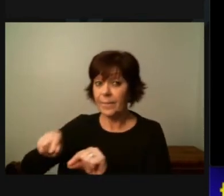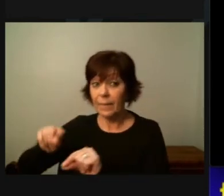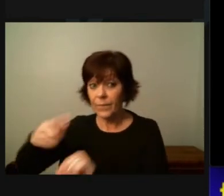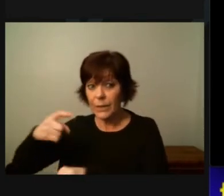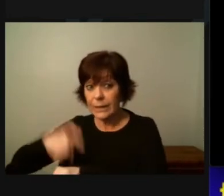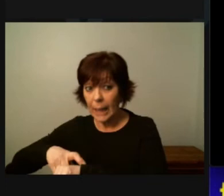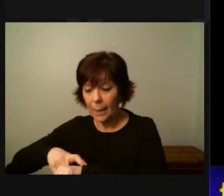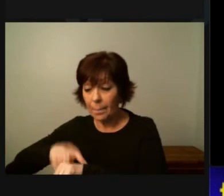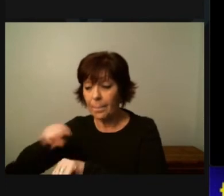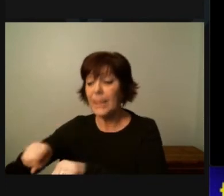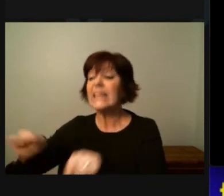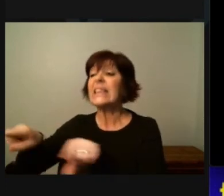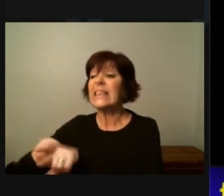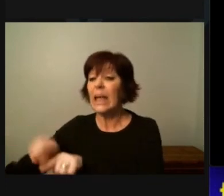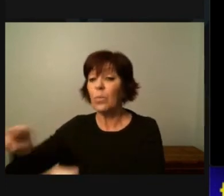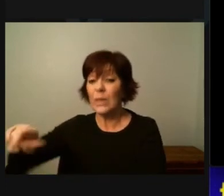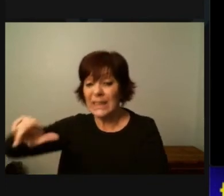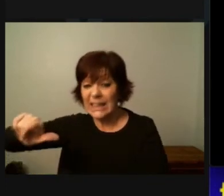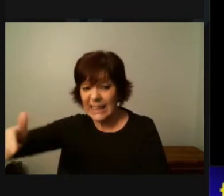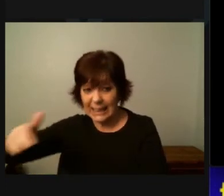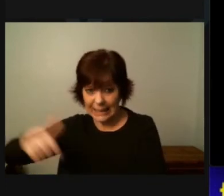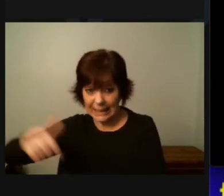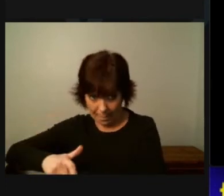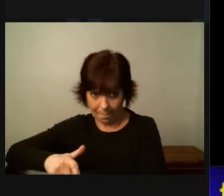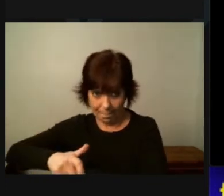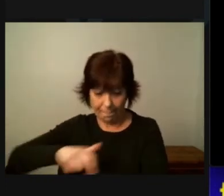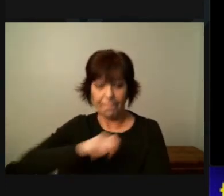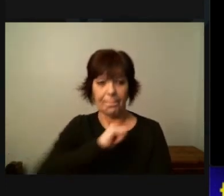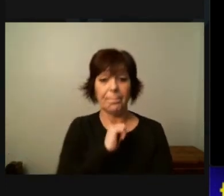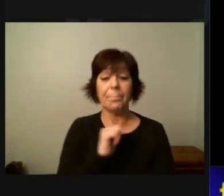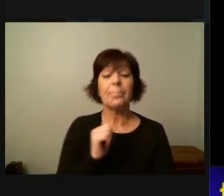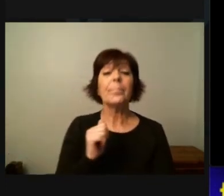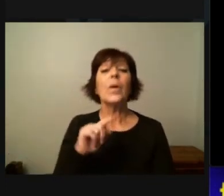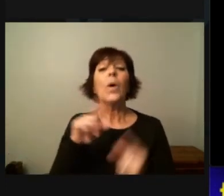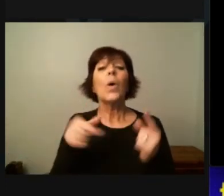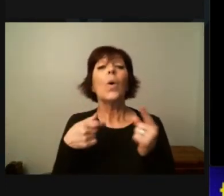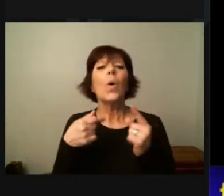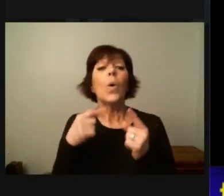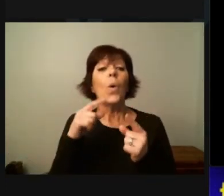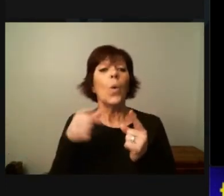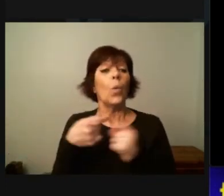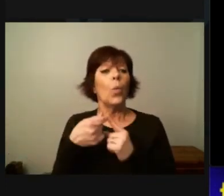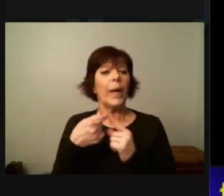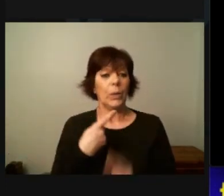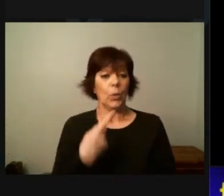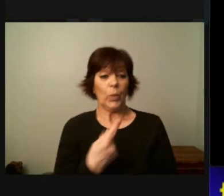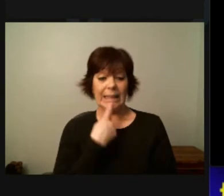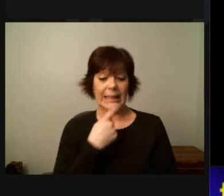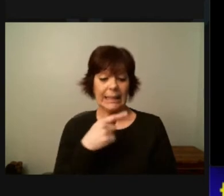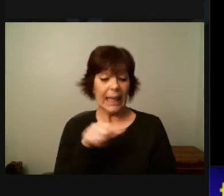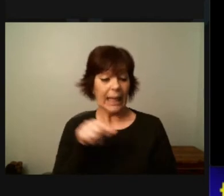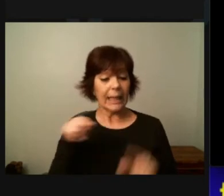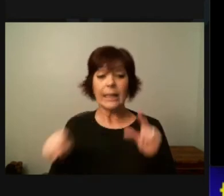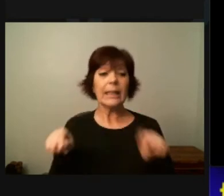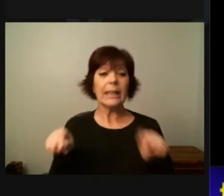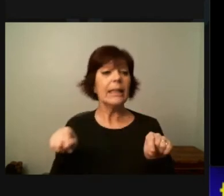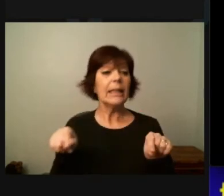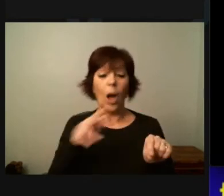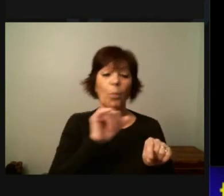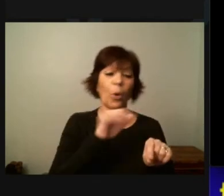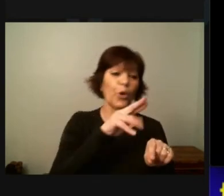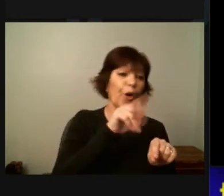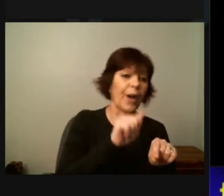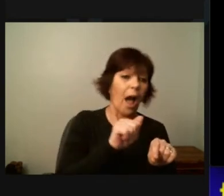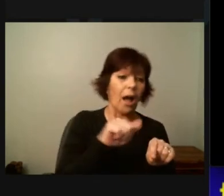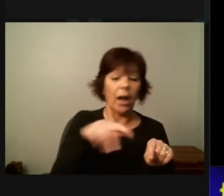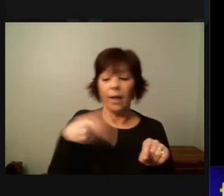time, you get the Pfizer vaccine the second time. And when Pati, Aine, and I say Moderna and Pfizer, it's because those